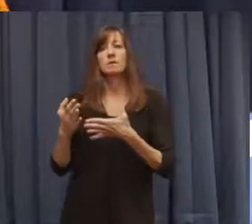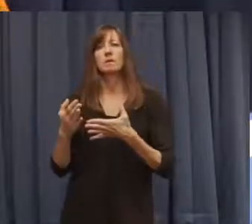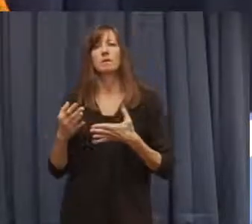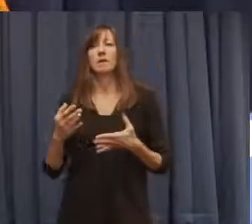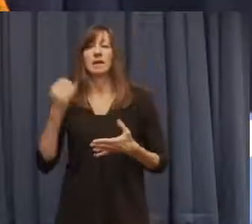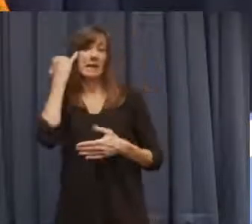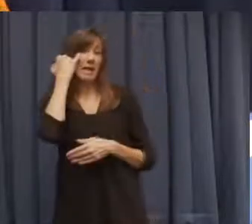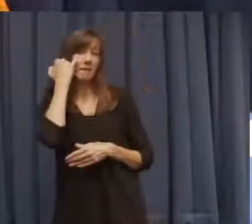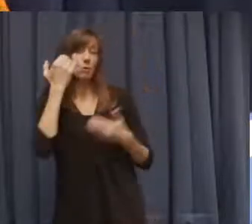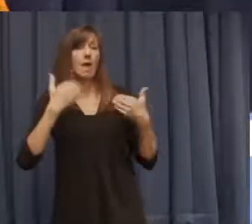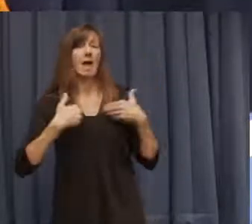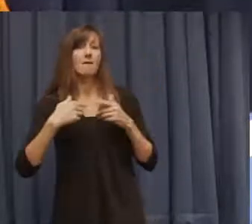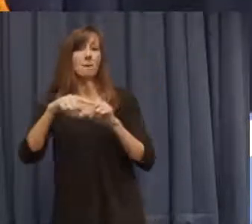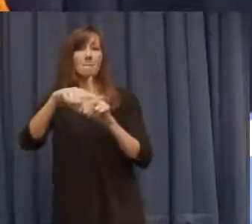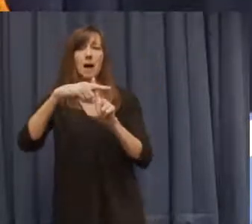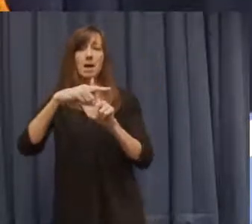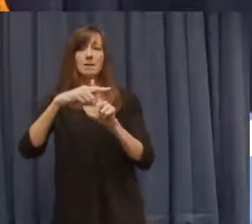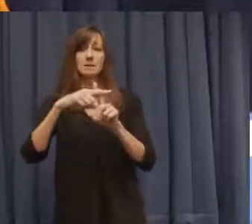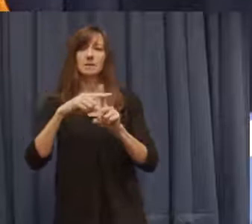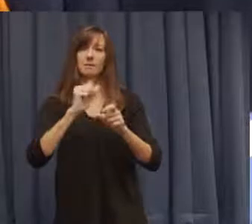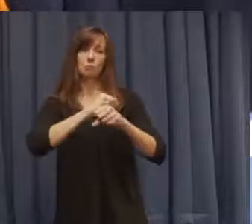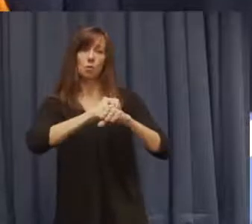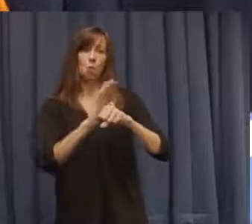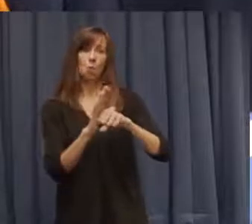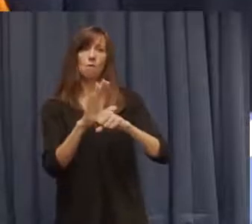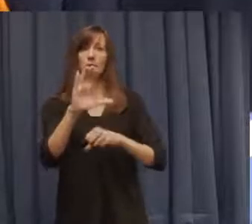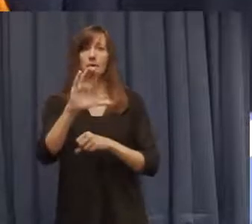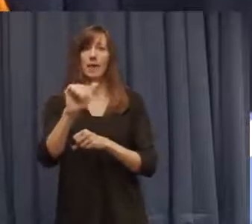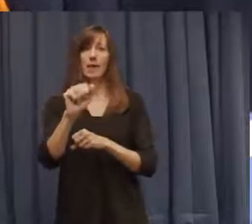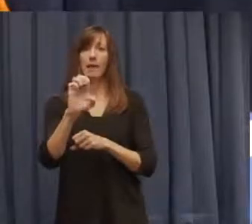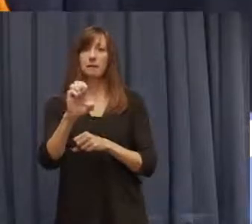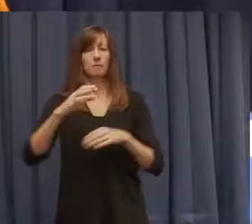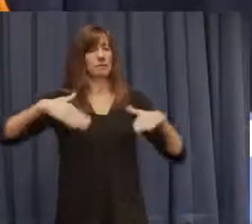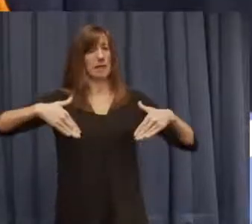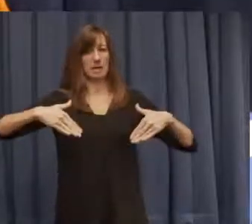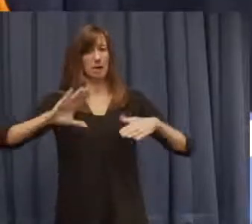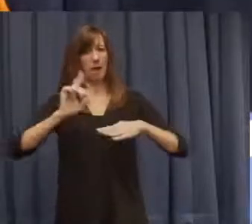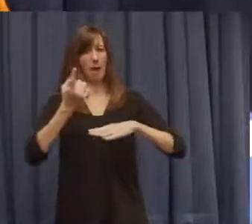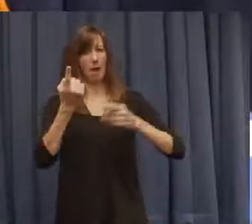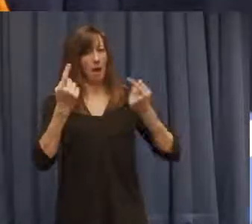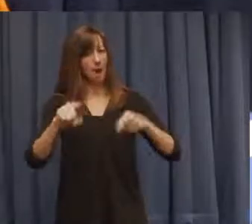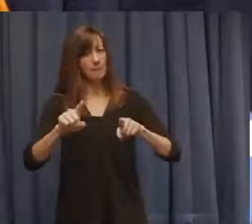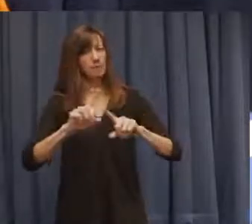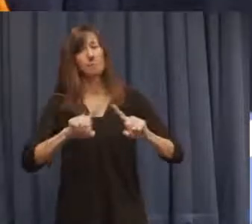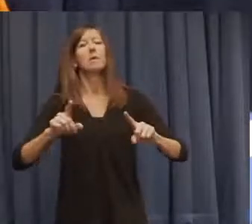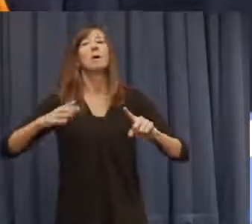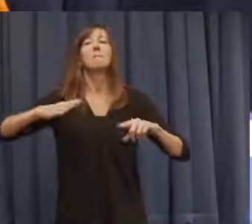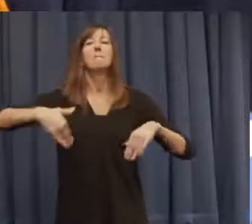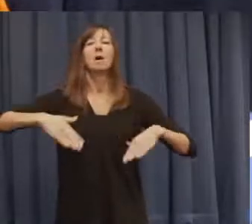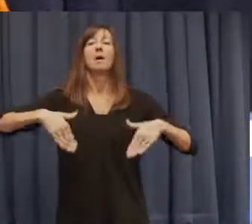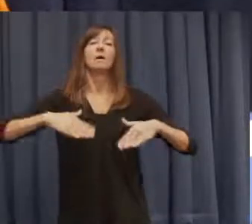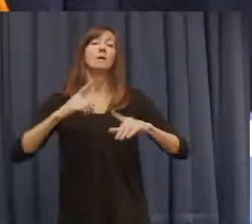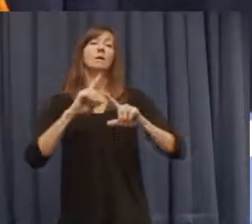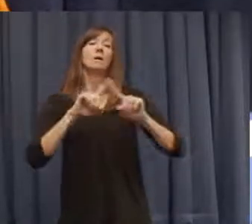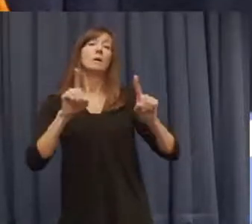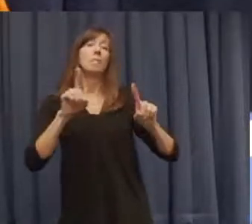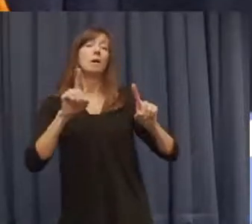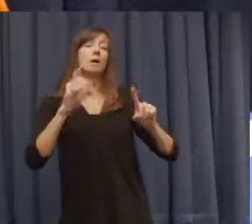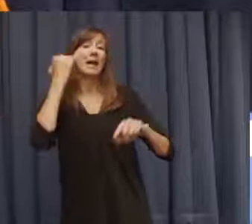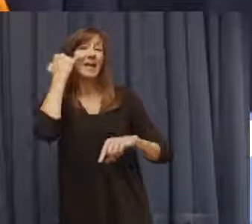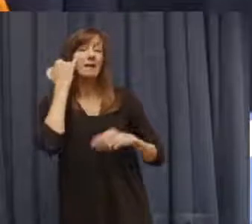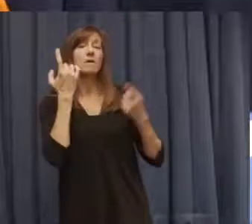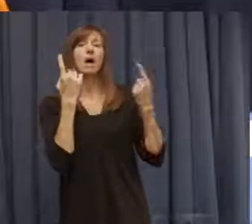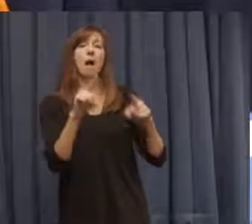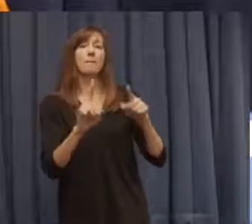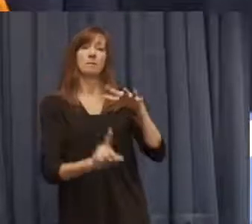yet, if we did, we are ready to go to send our rapid response team actually to those schools to be on site